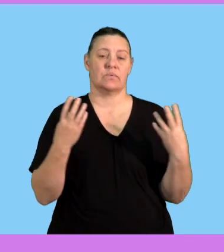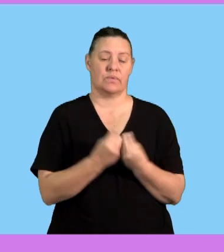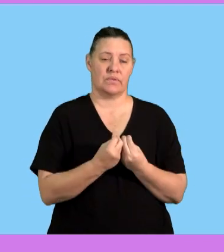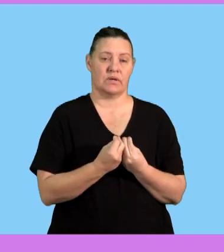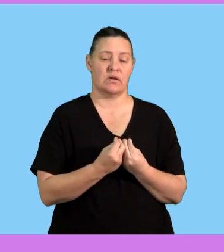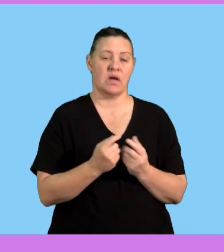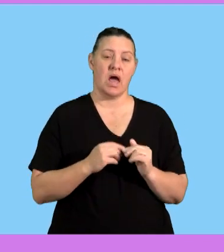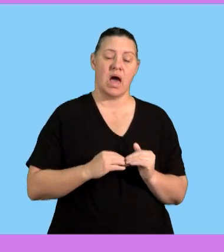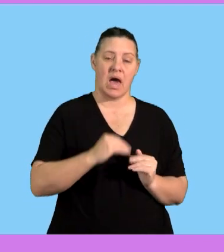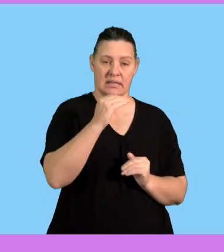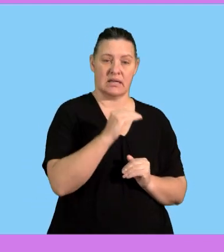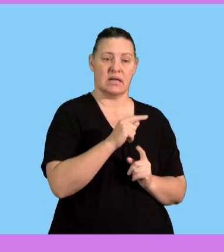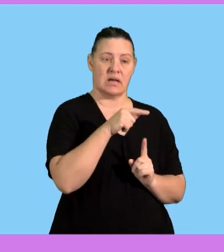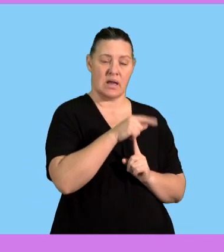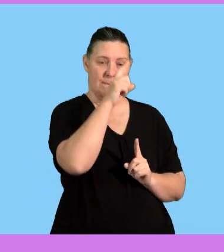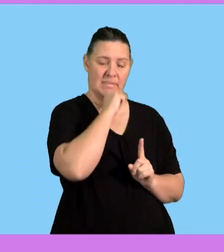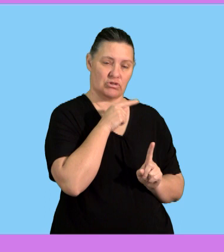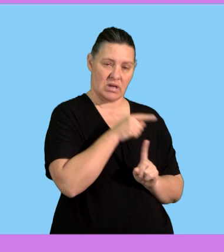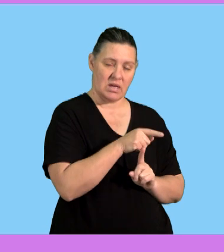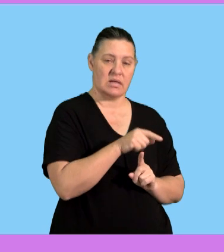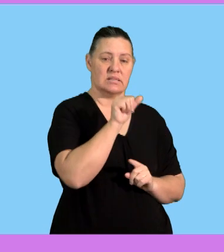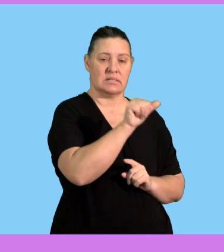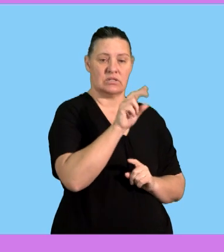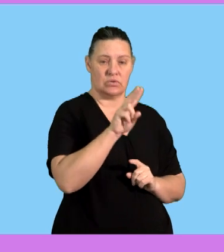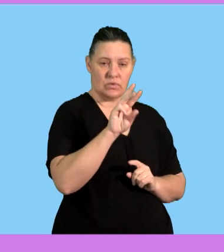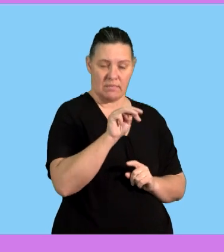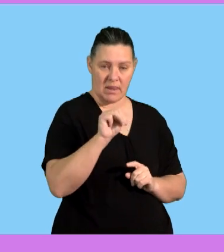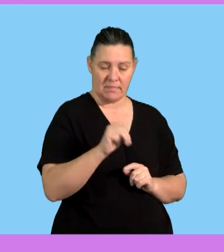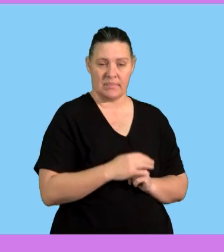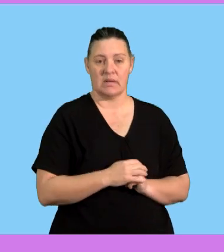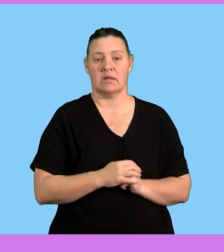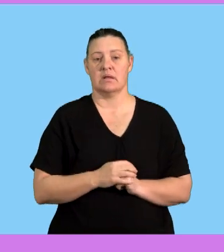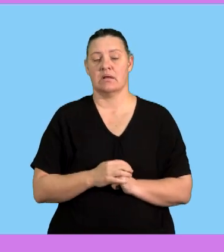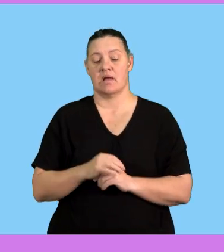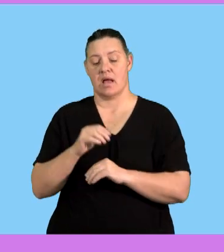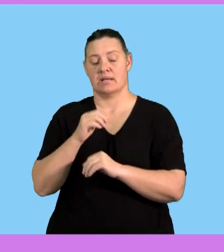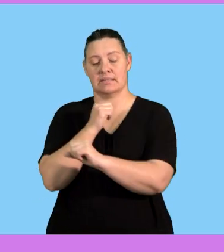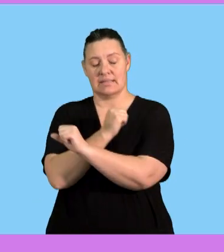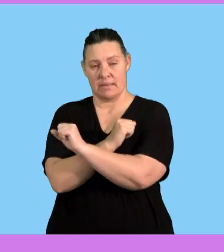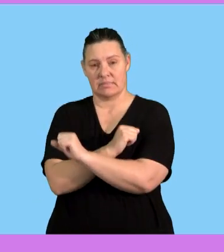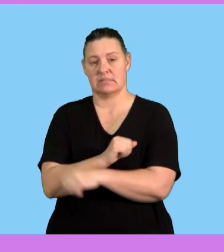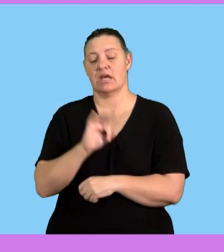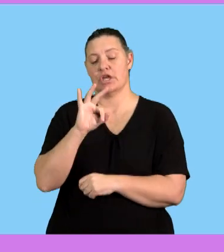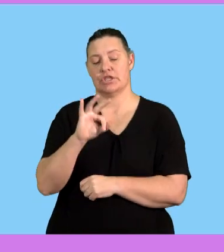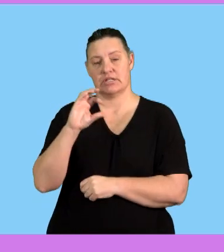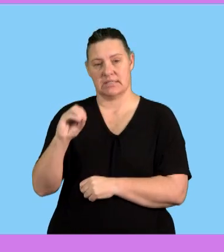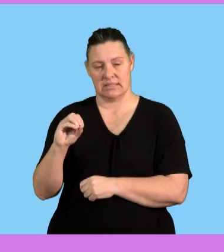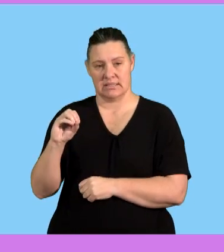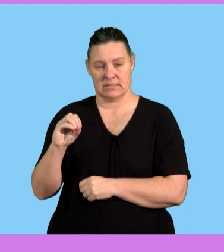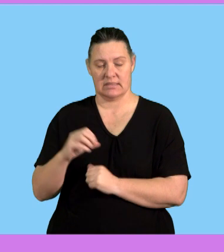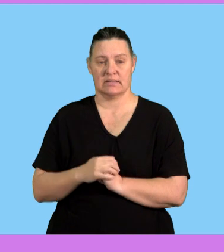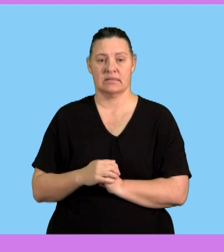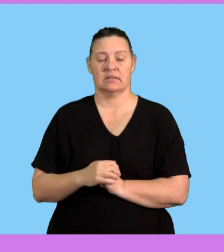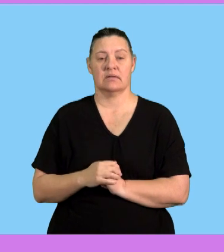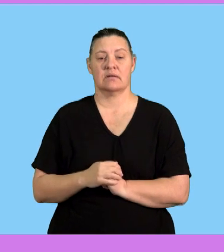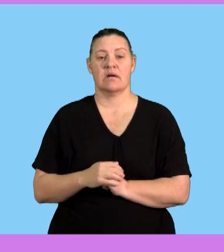height of the lamp on the picture, right? So it's 62 millimeters. I multiplied that by the scale of 30. I've